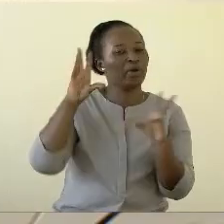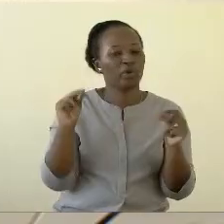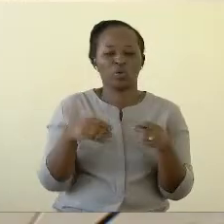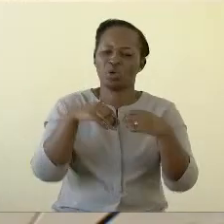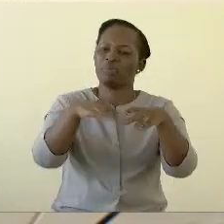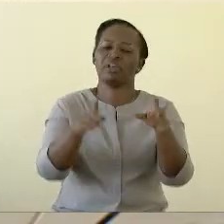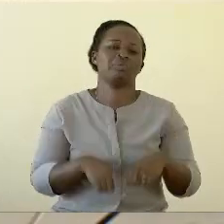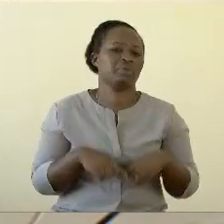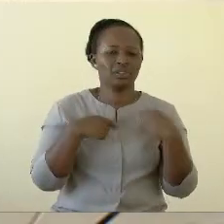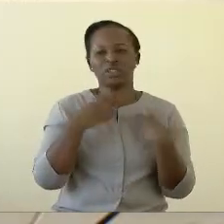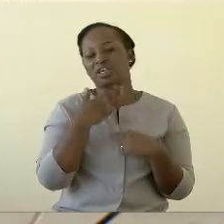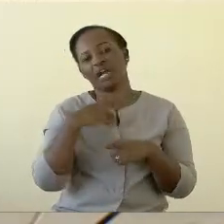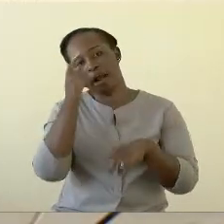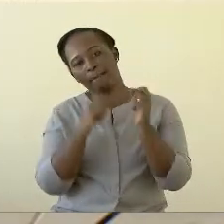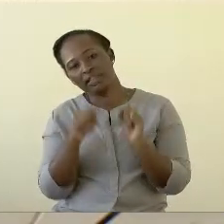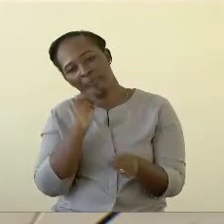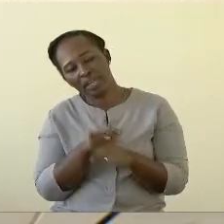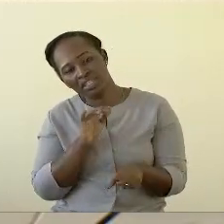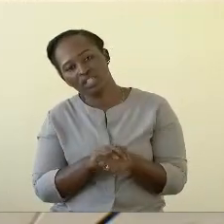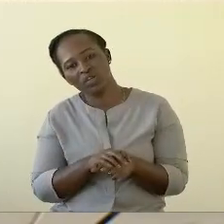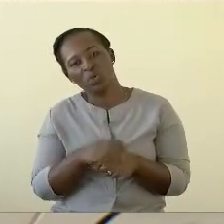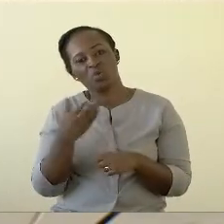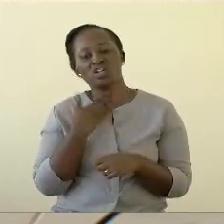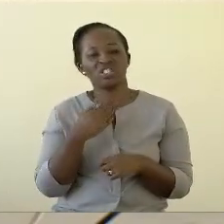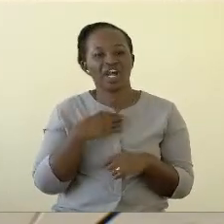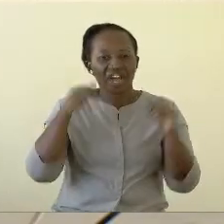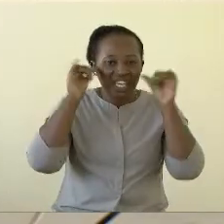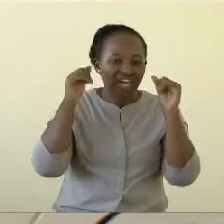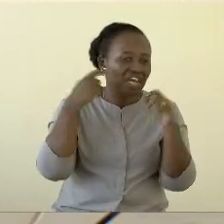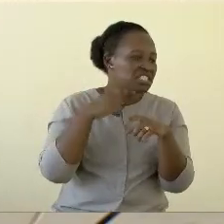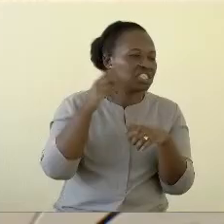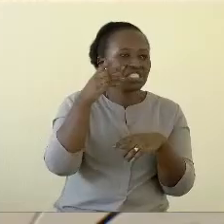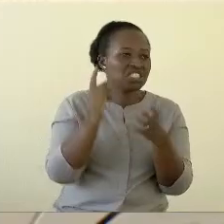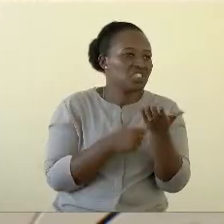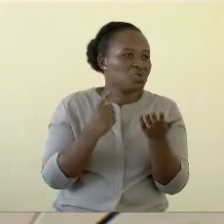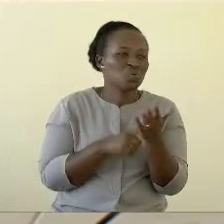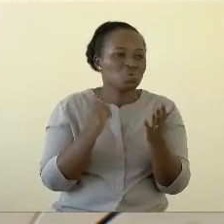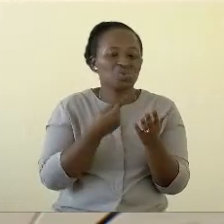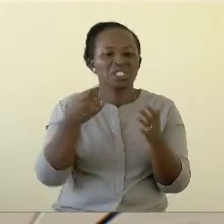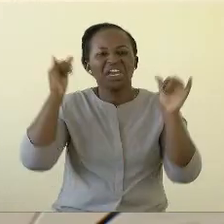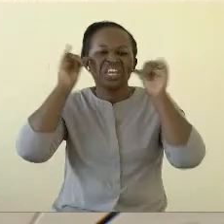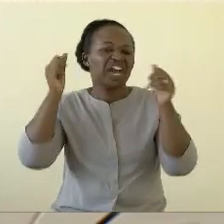Kushaka mata menshi, I want a Frisian cow. Wagumani ni nyarwanda gitwaichi.